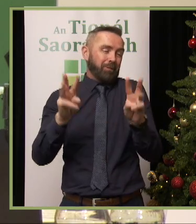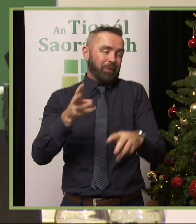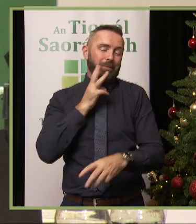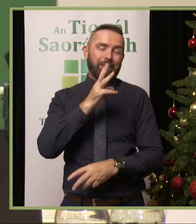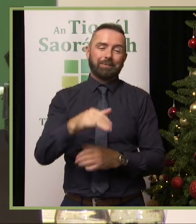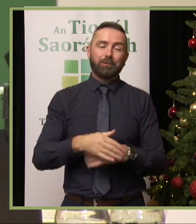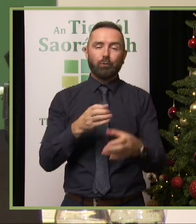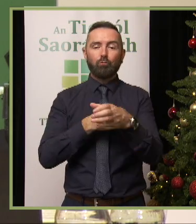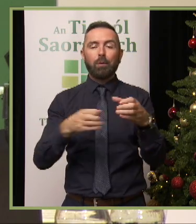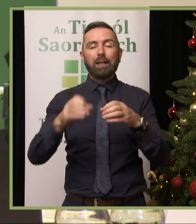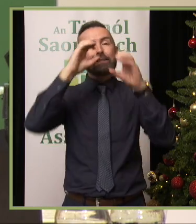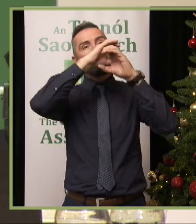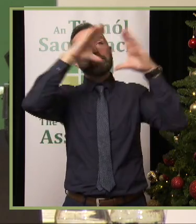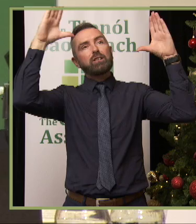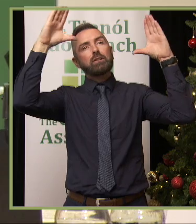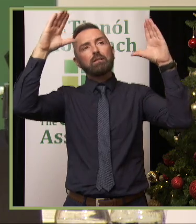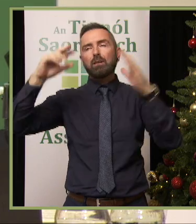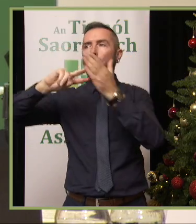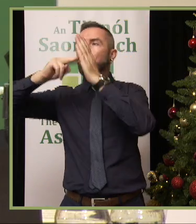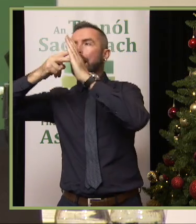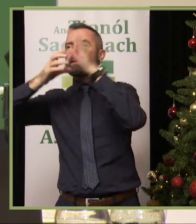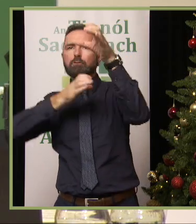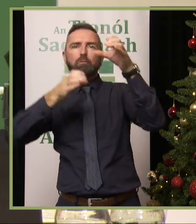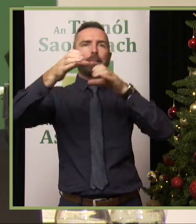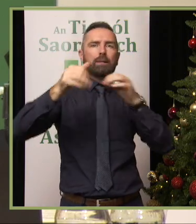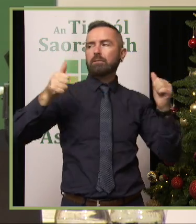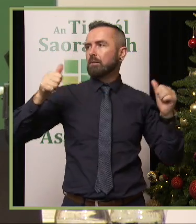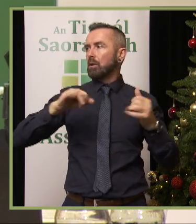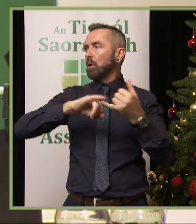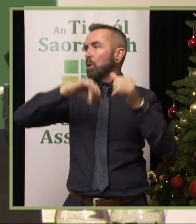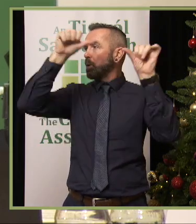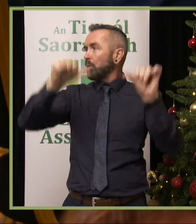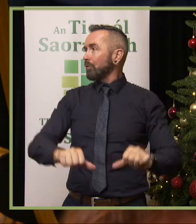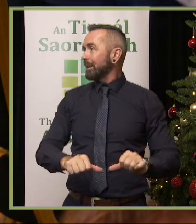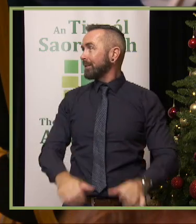So replace vision with plan in 5. All in favour?